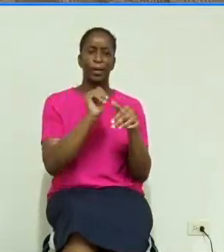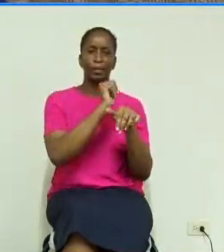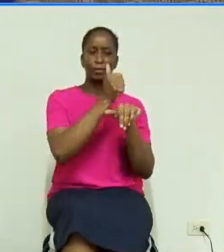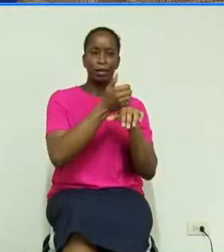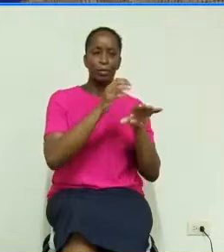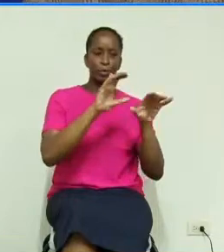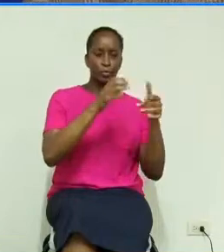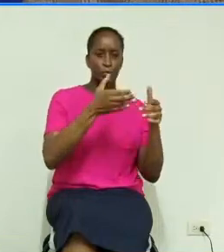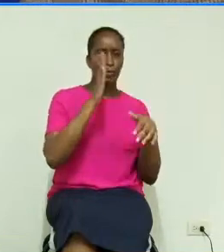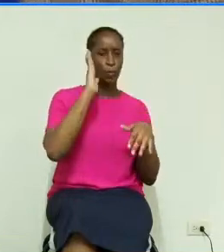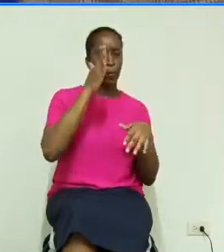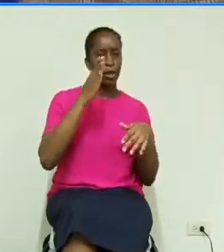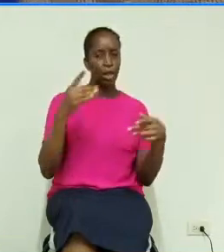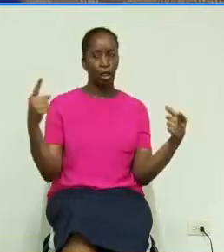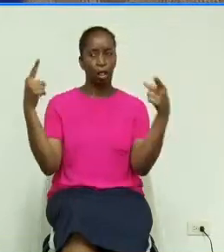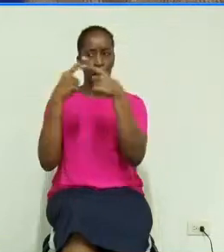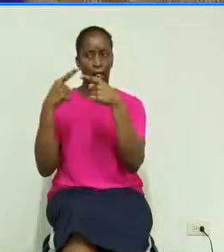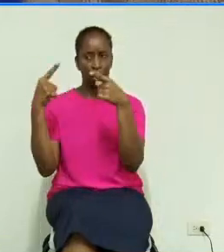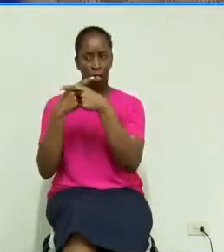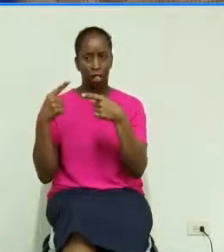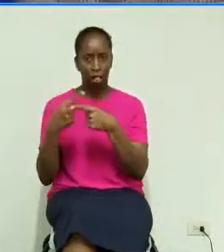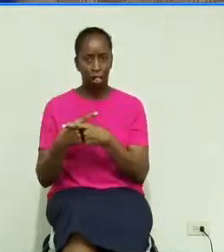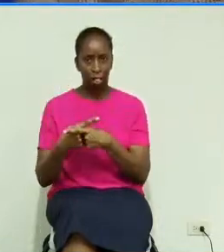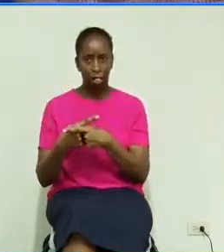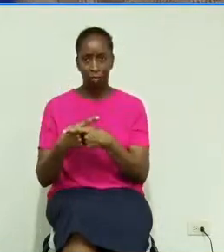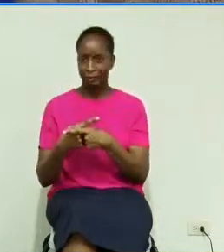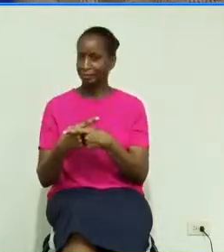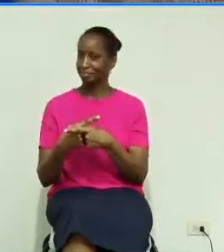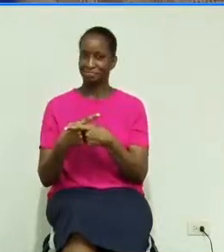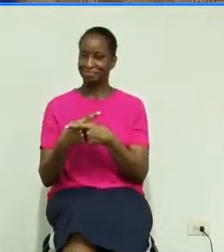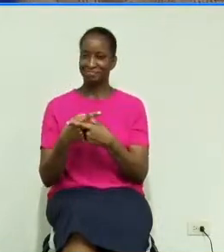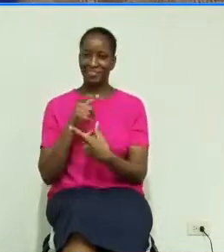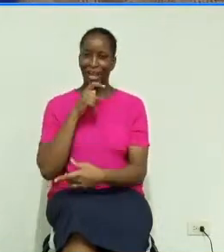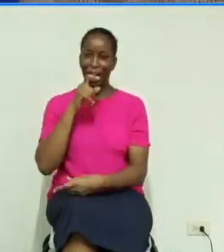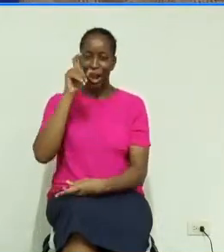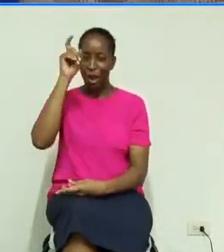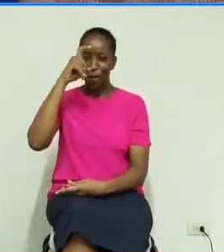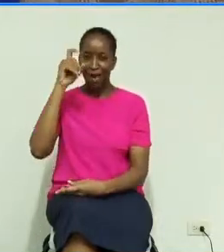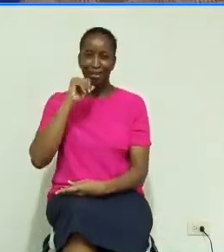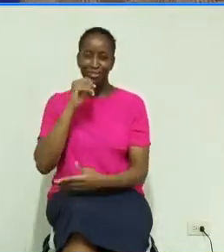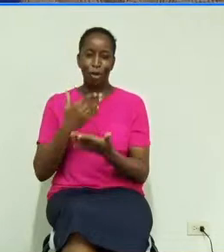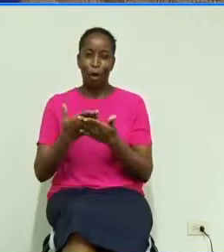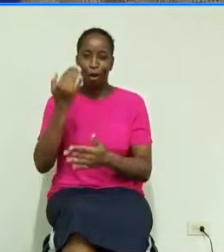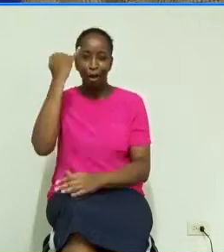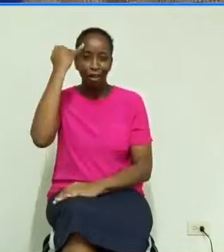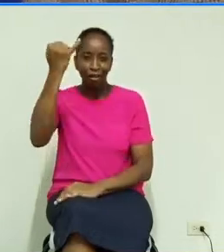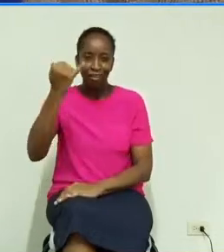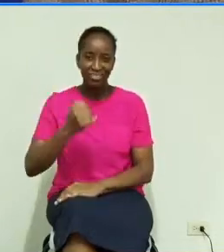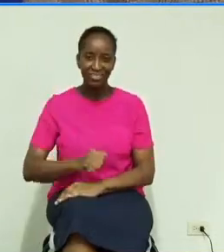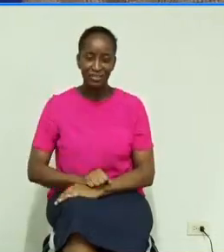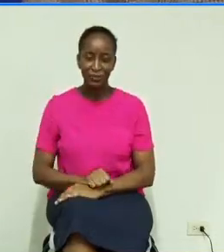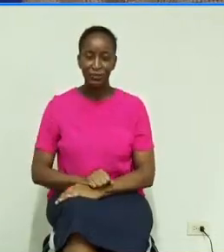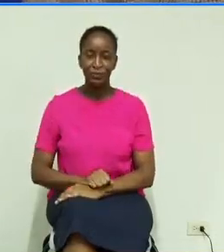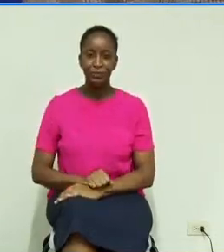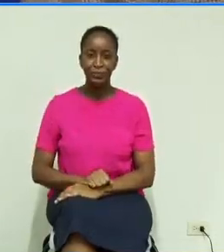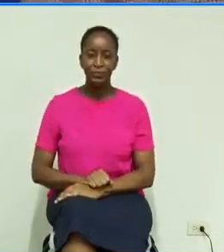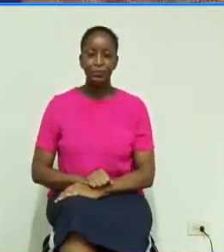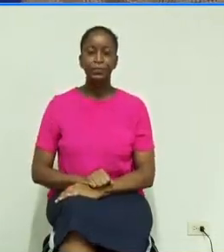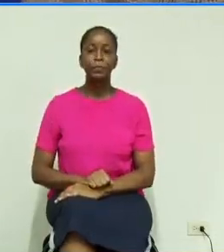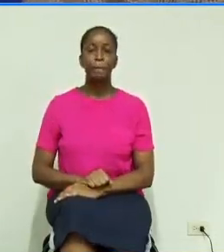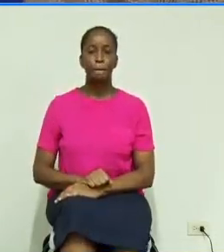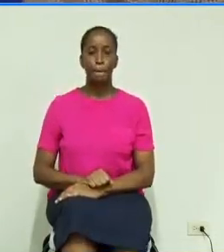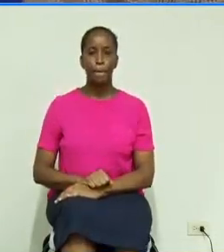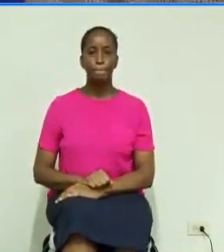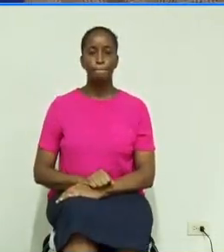representation, the devil is in the detail. Now, I've also heard an idea